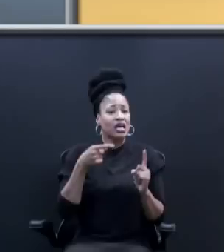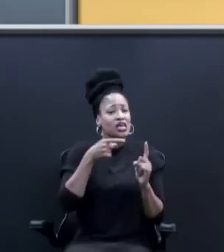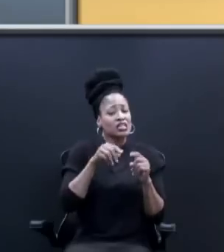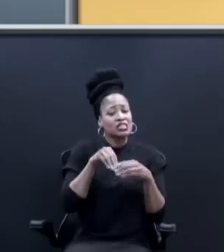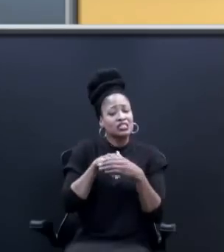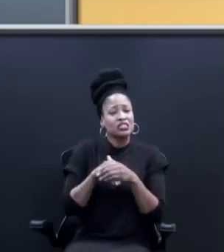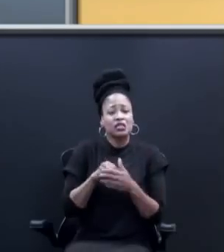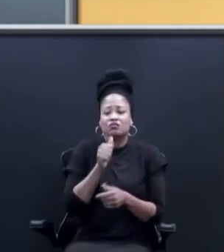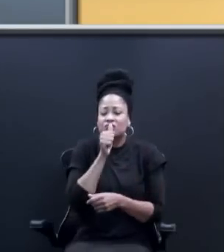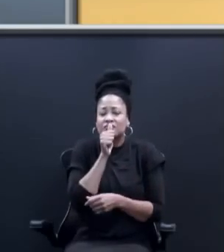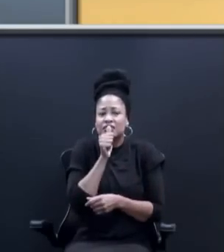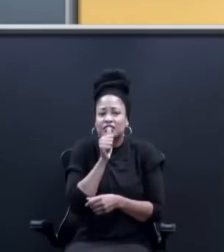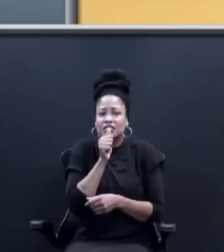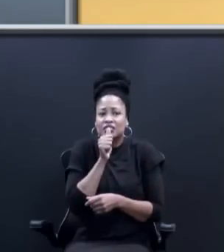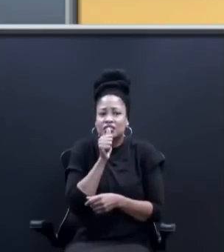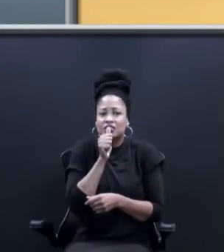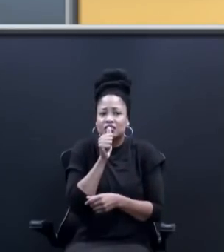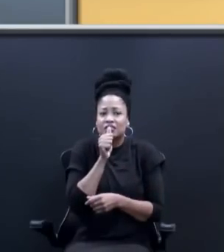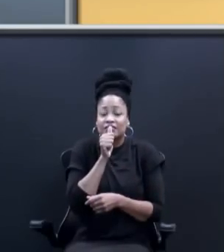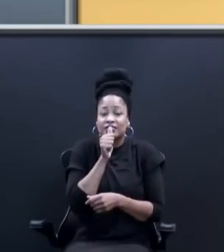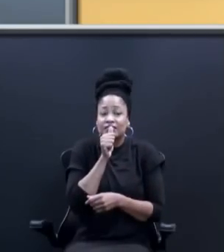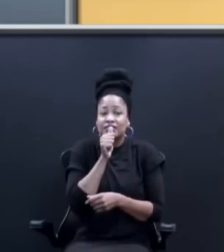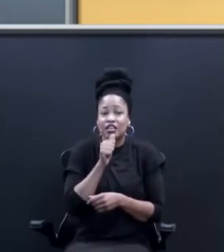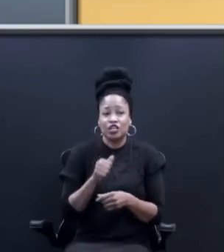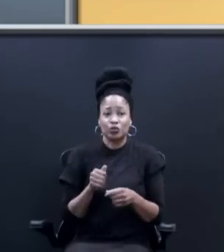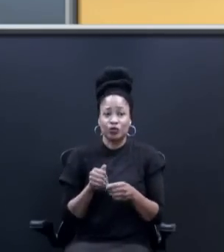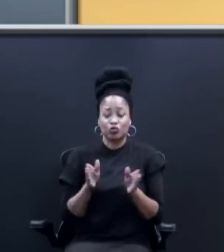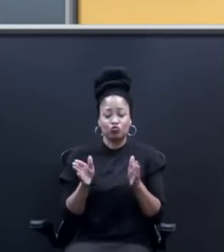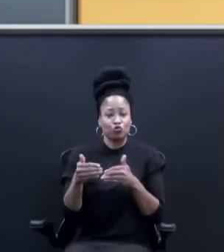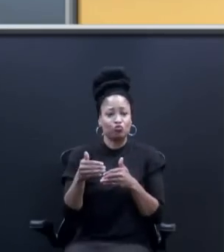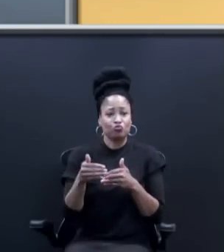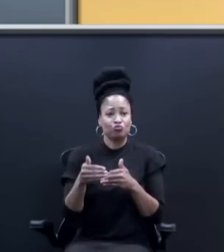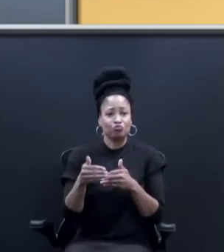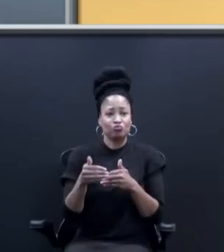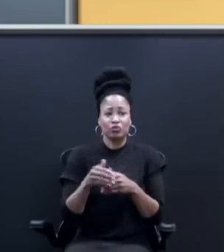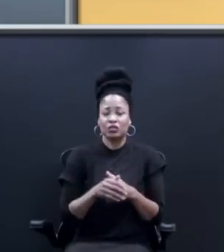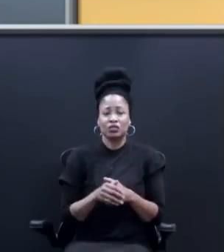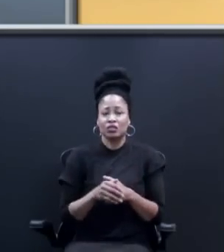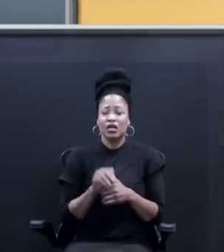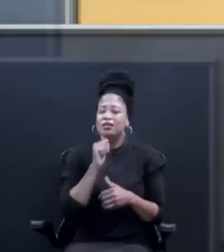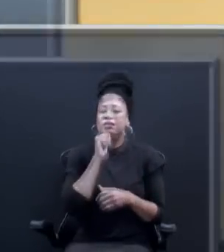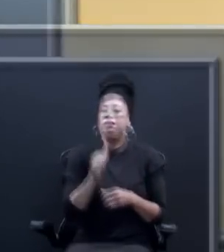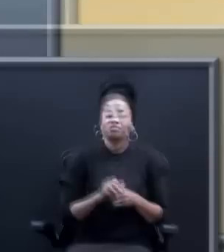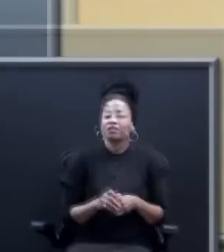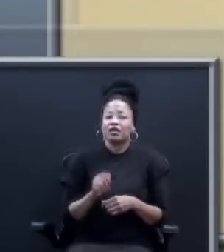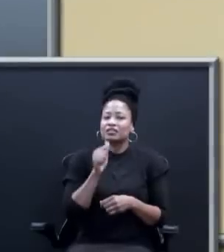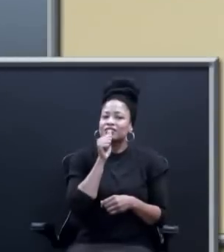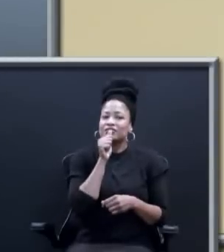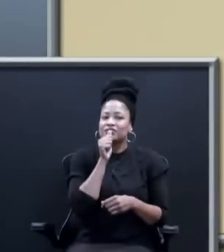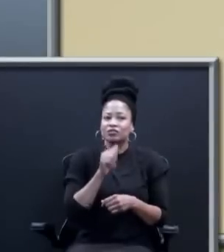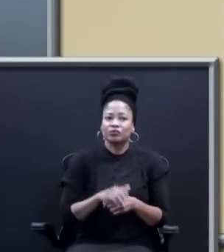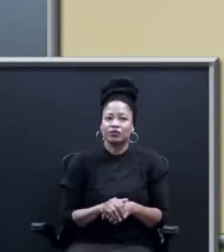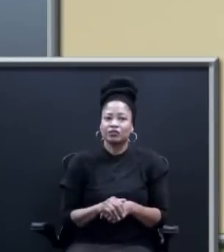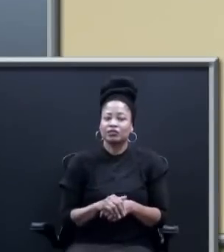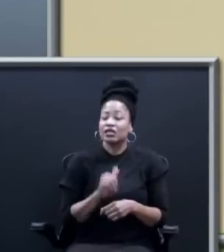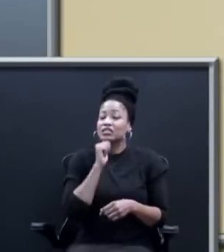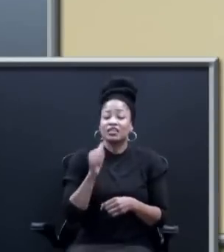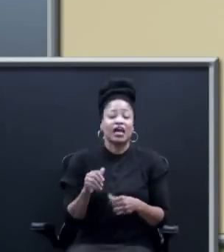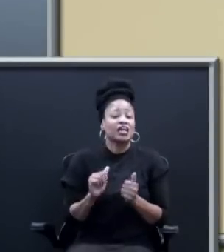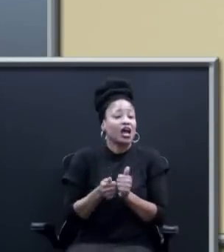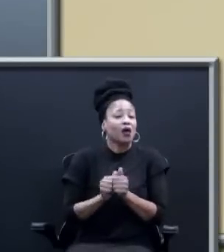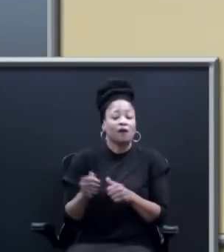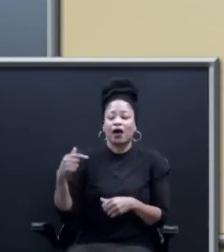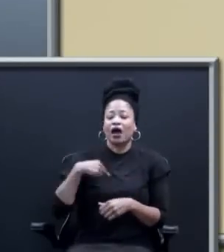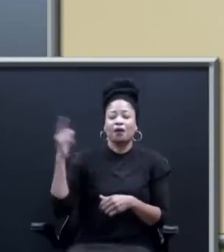to come. And it ain't going to be no secret. Verse 27, read it. For as the lightning cometh out of the east and